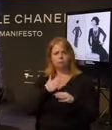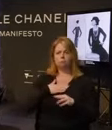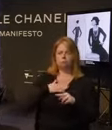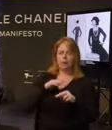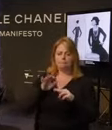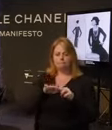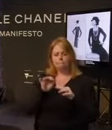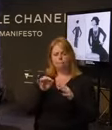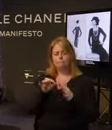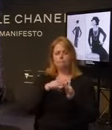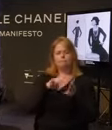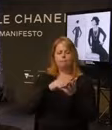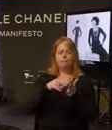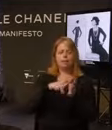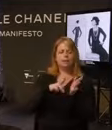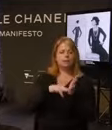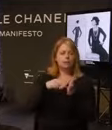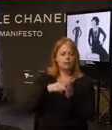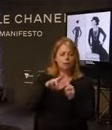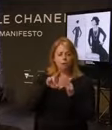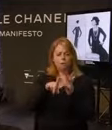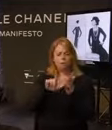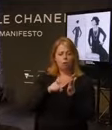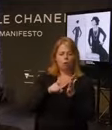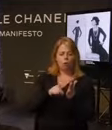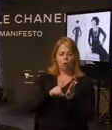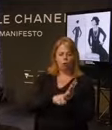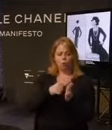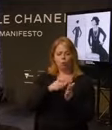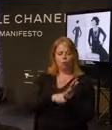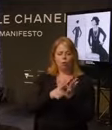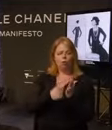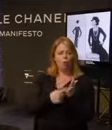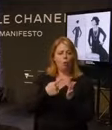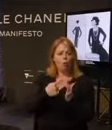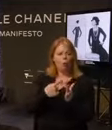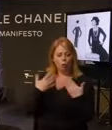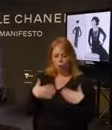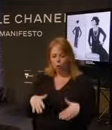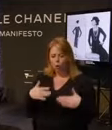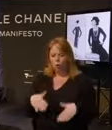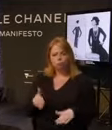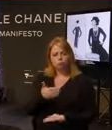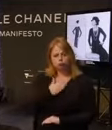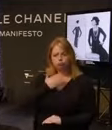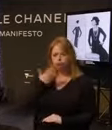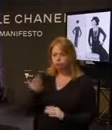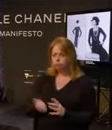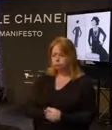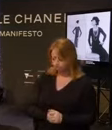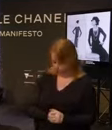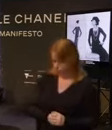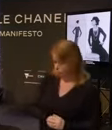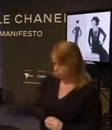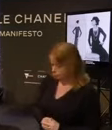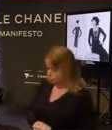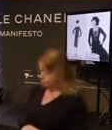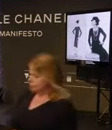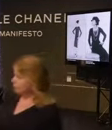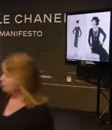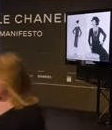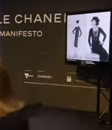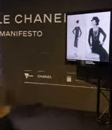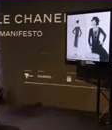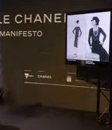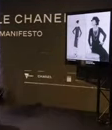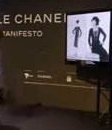and, you know, gypsies and colour, you know. So it's quite interesting, yeah. And I mean, one other thing, just thinking